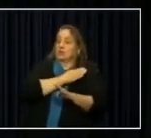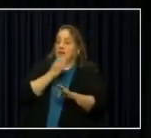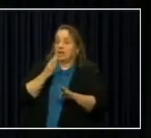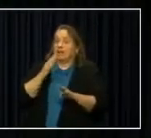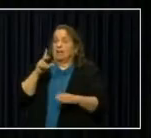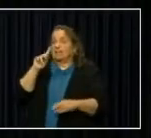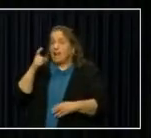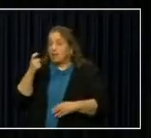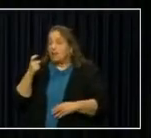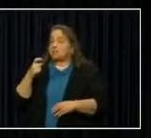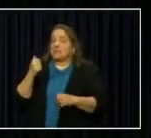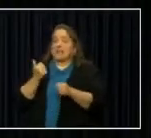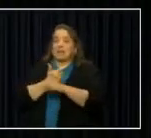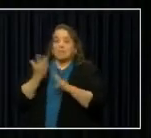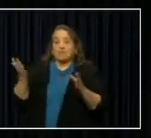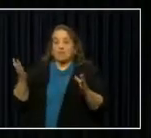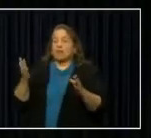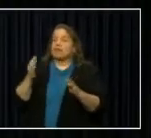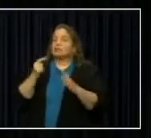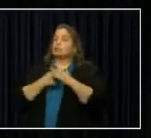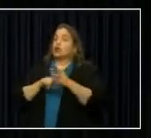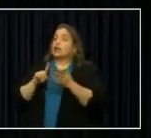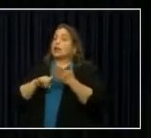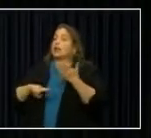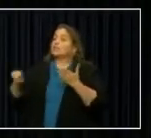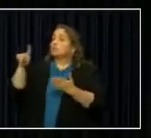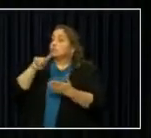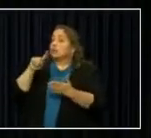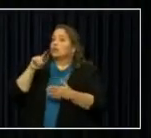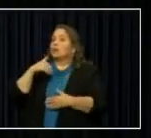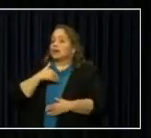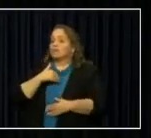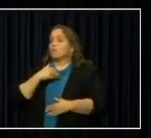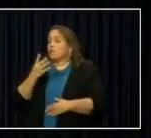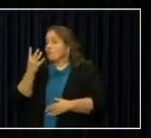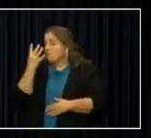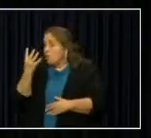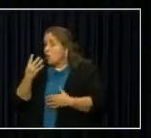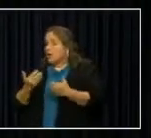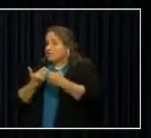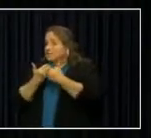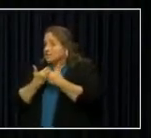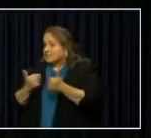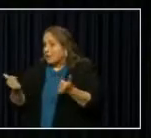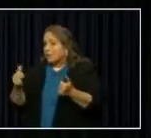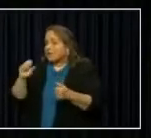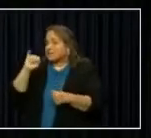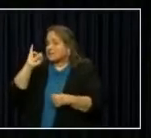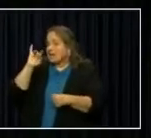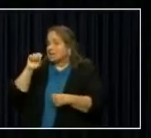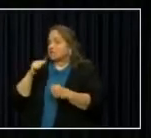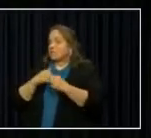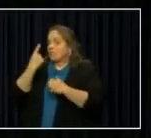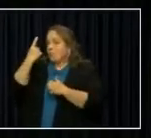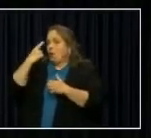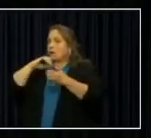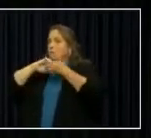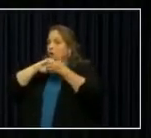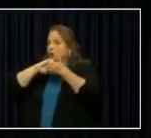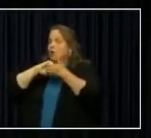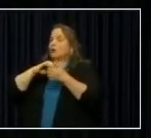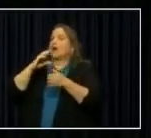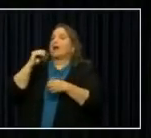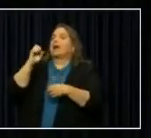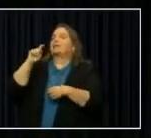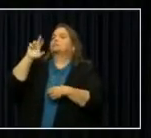Diagnostics and everybody else has done, I mean, starting next week, we're going to have 4 separate mobile sites with one partner. We're going to have an